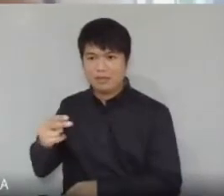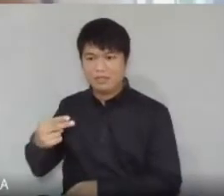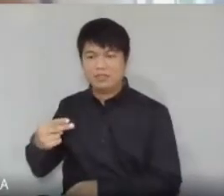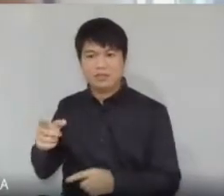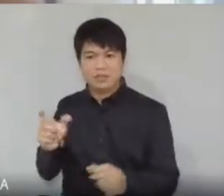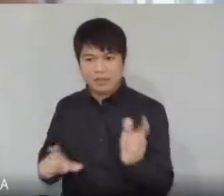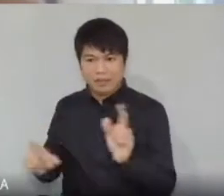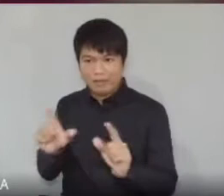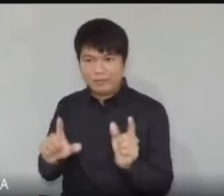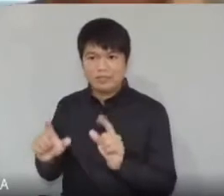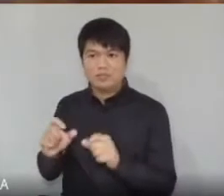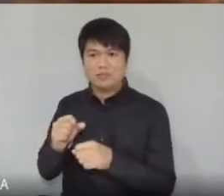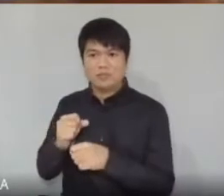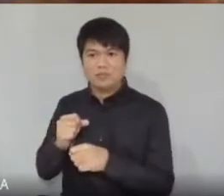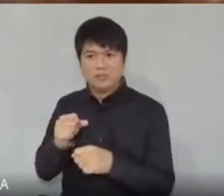So